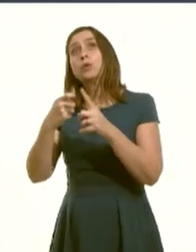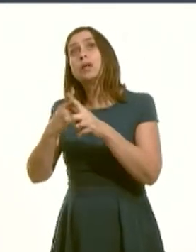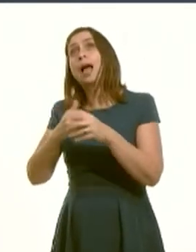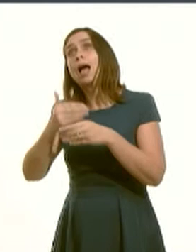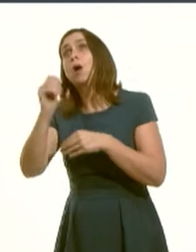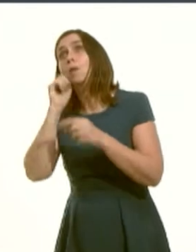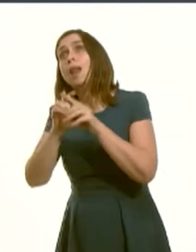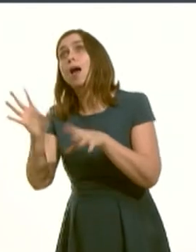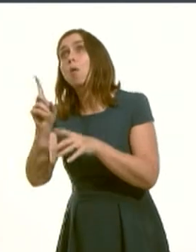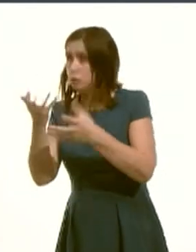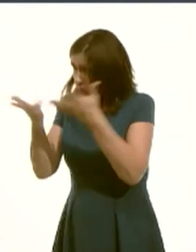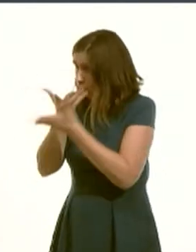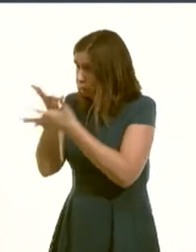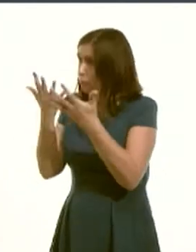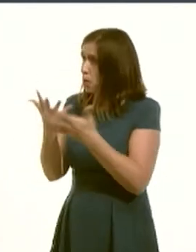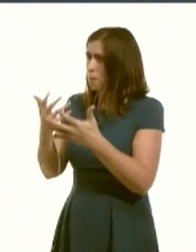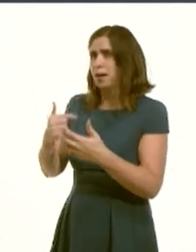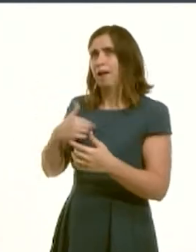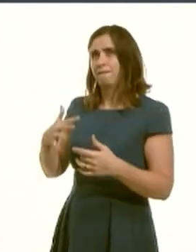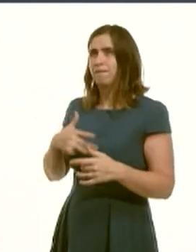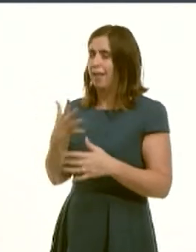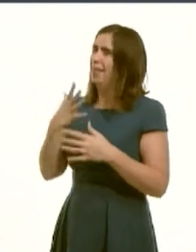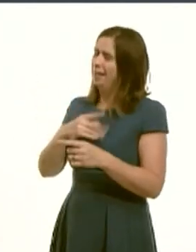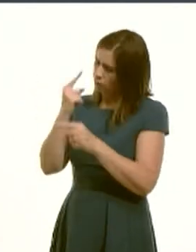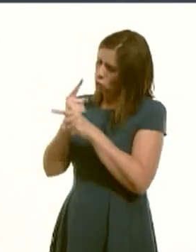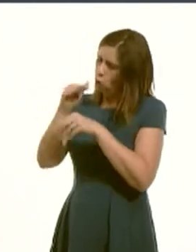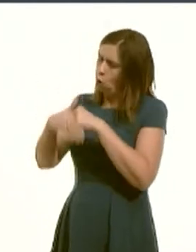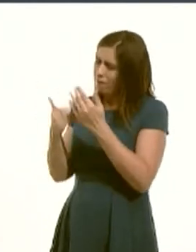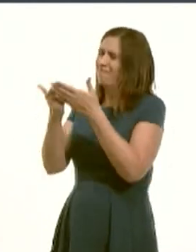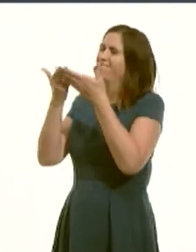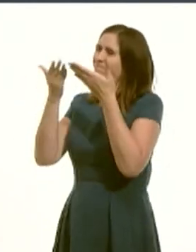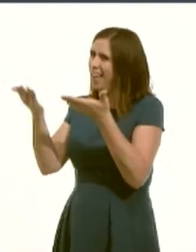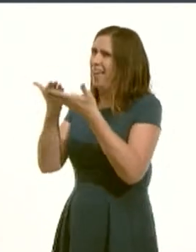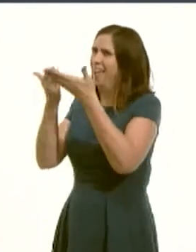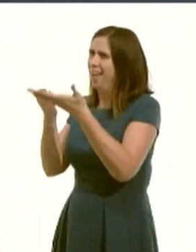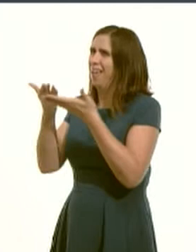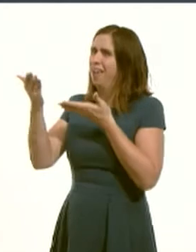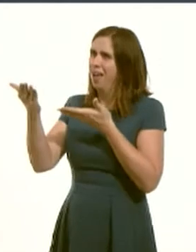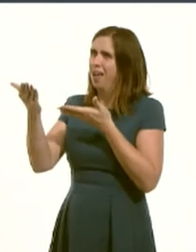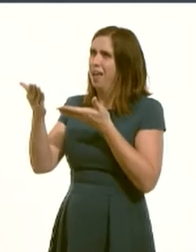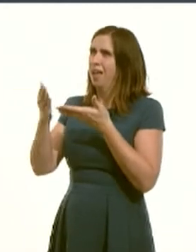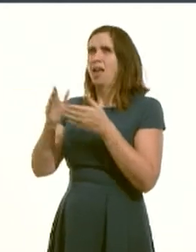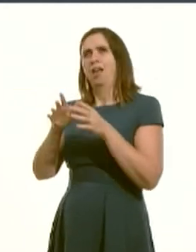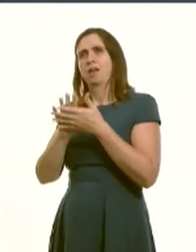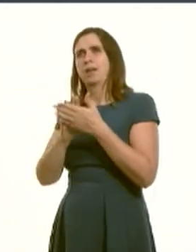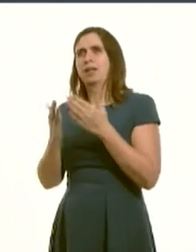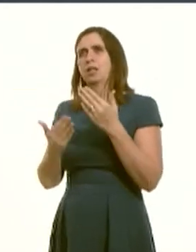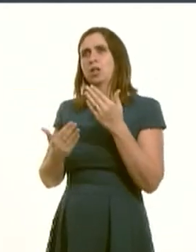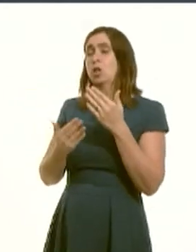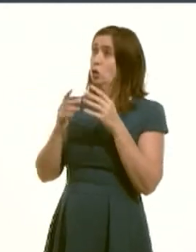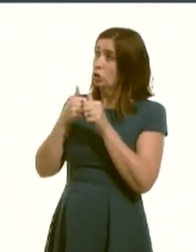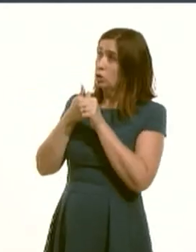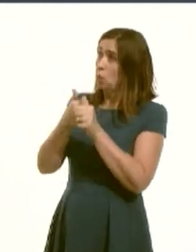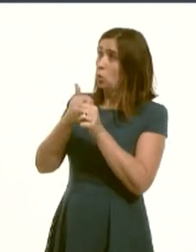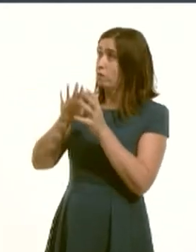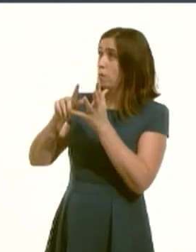we need that fairness argument to be at the heart of the debate. And that is about new levers for Welsh Government and new support from